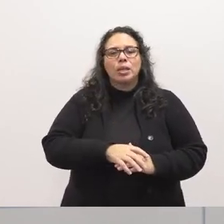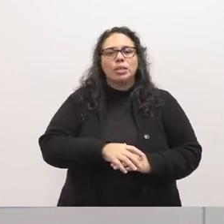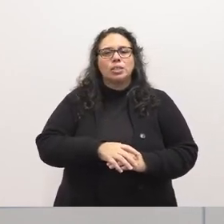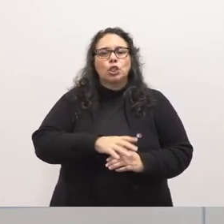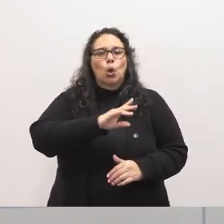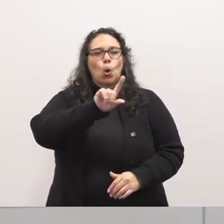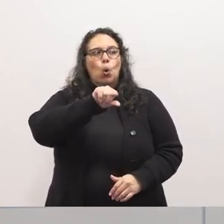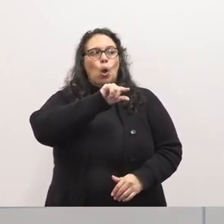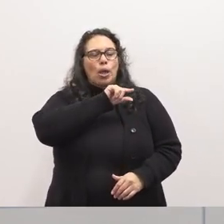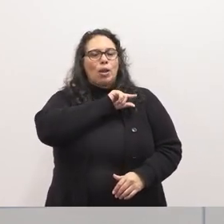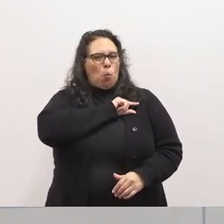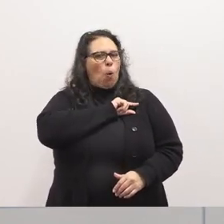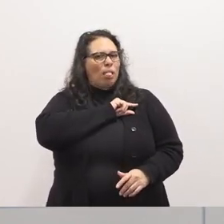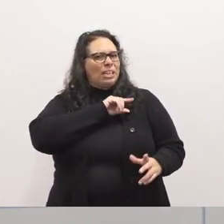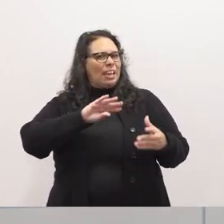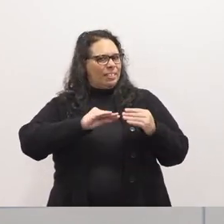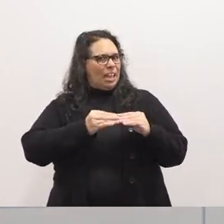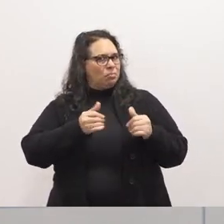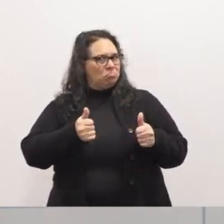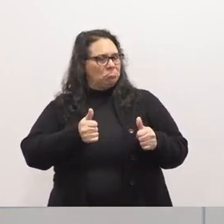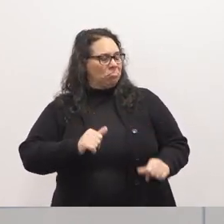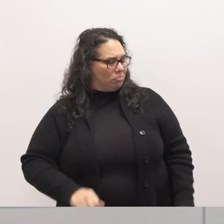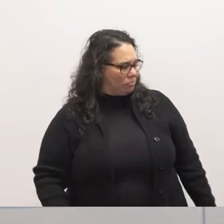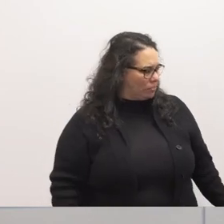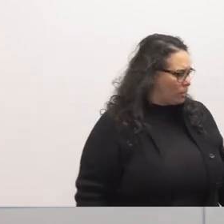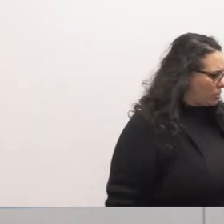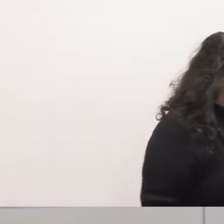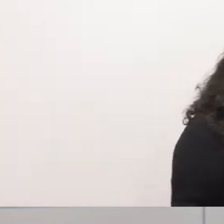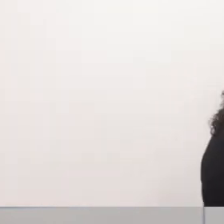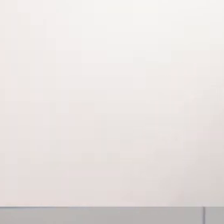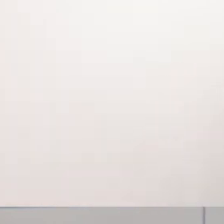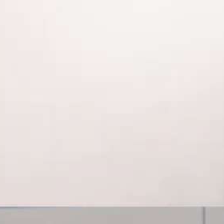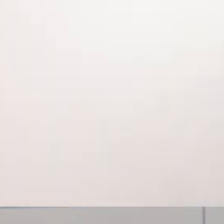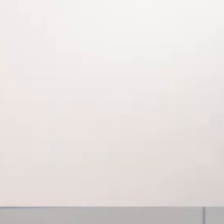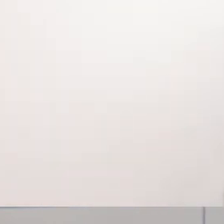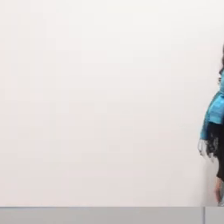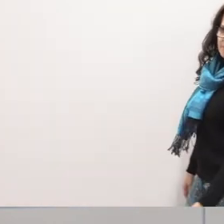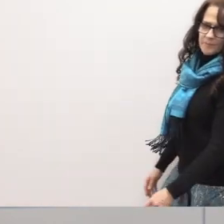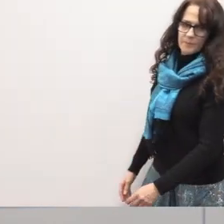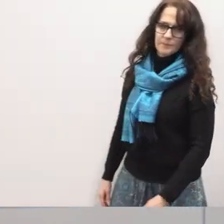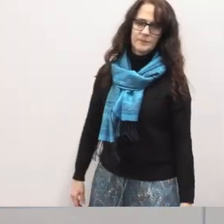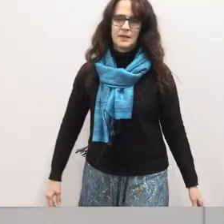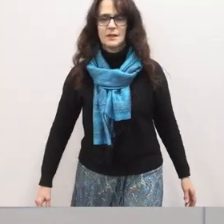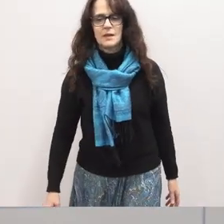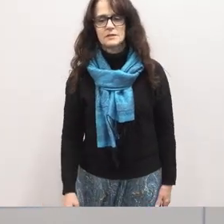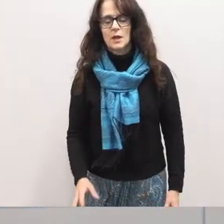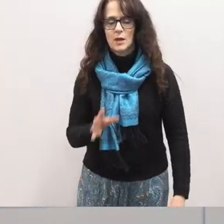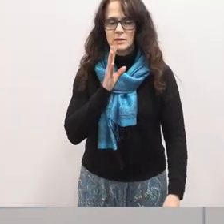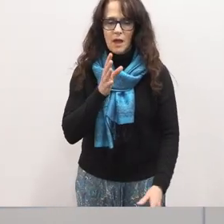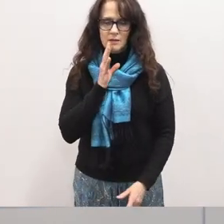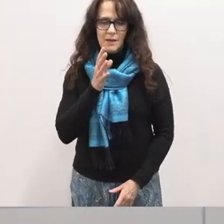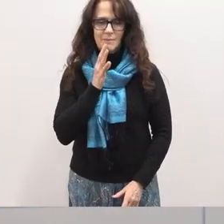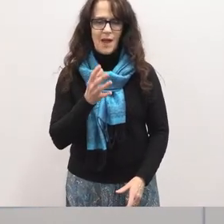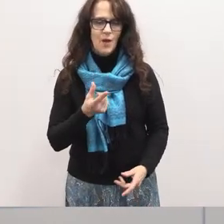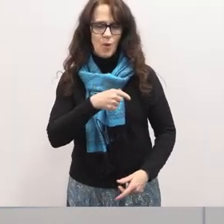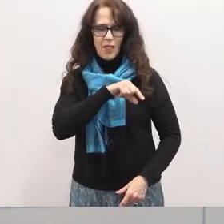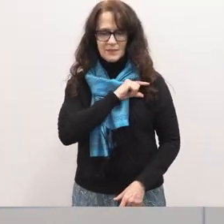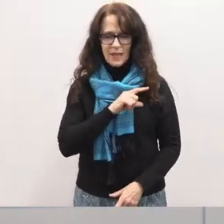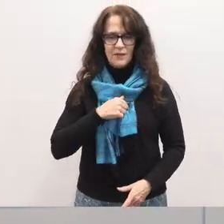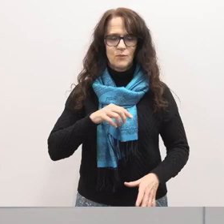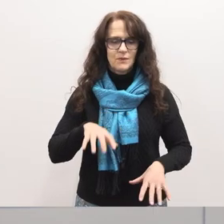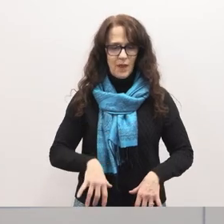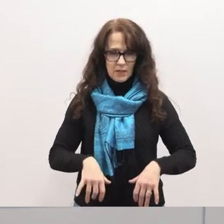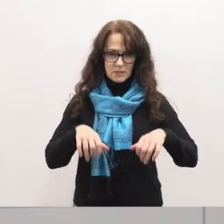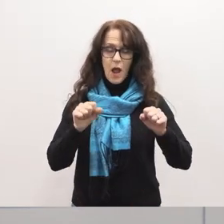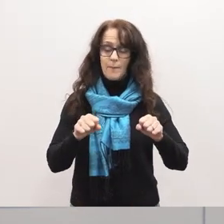about qualitative data and what it is that we do here at the Long Beach Unified School District to do that. We have